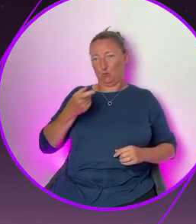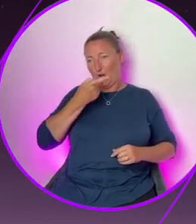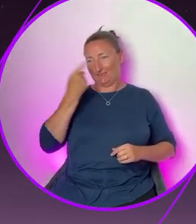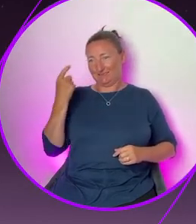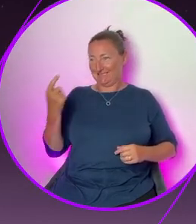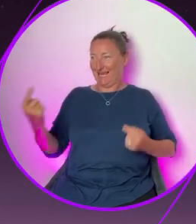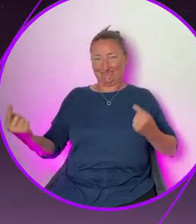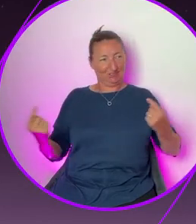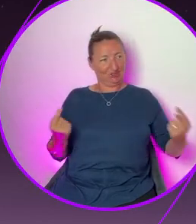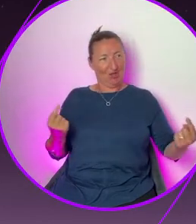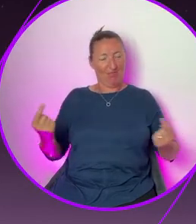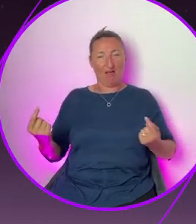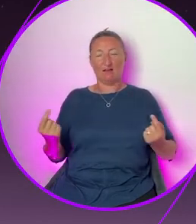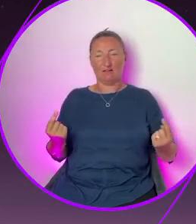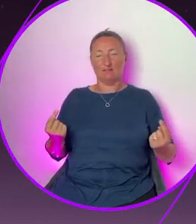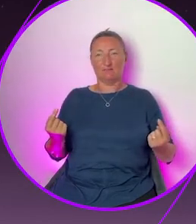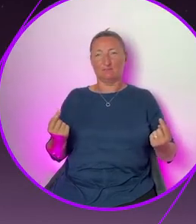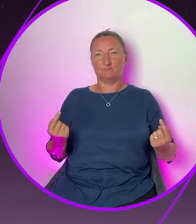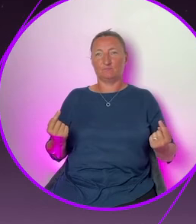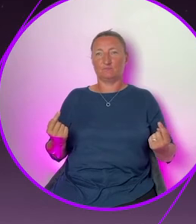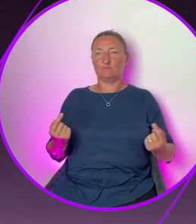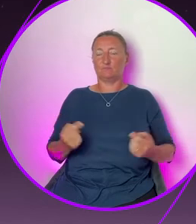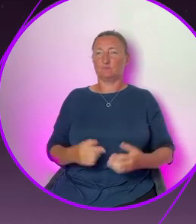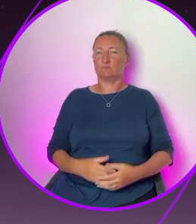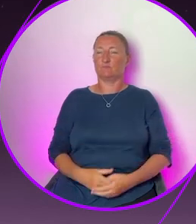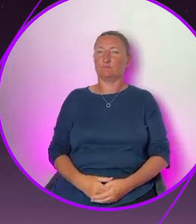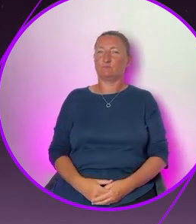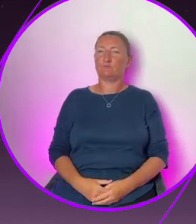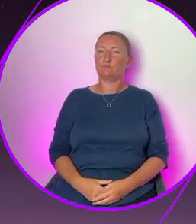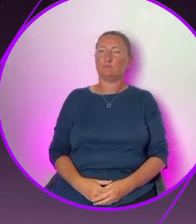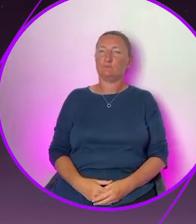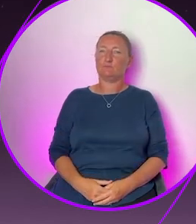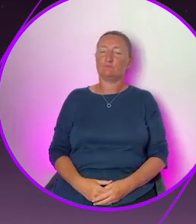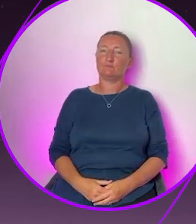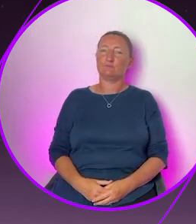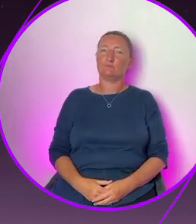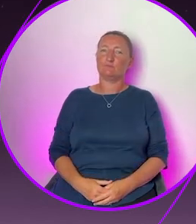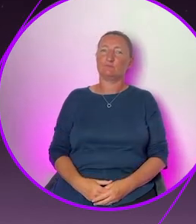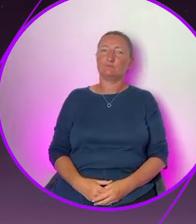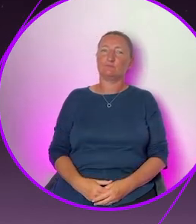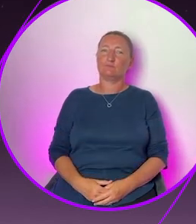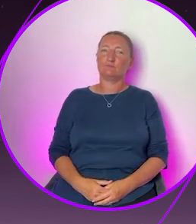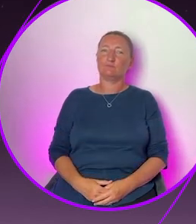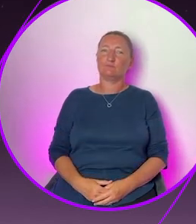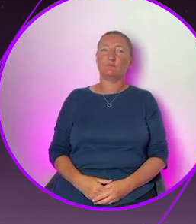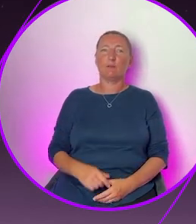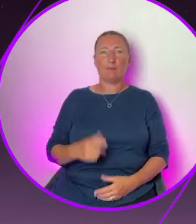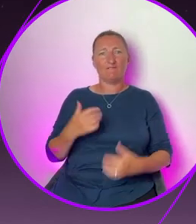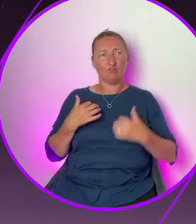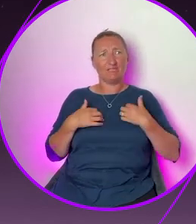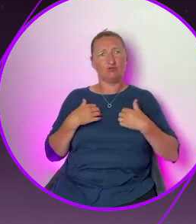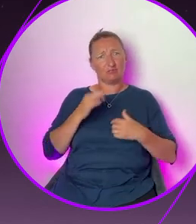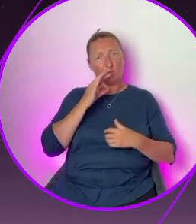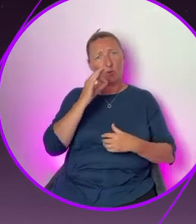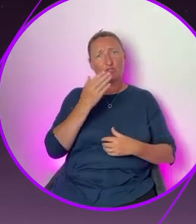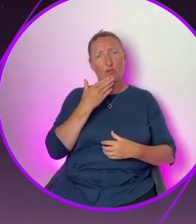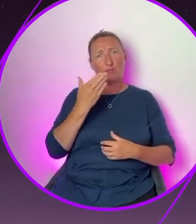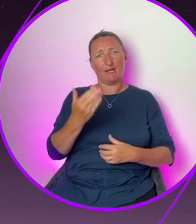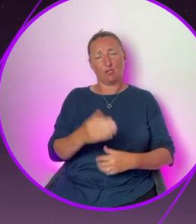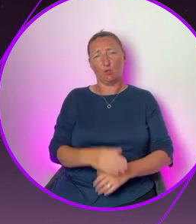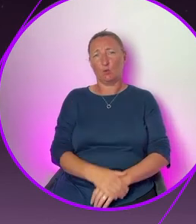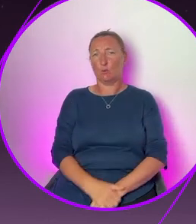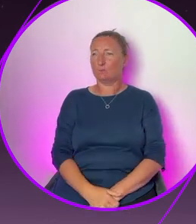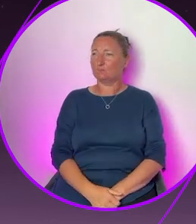think, the organization's place, but it's also it's kind of it's a mutual. Yeah, it's an interesting desire. question though. So thank you, whoever asked